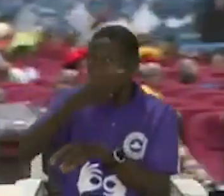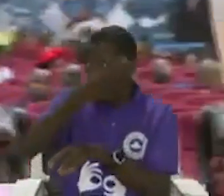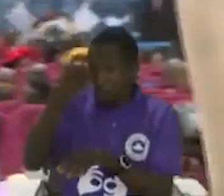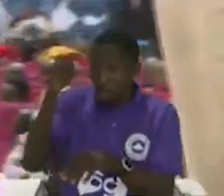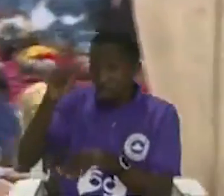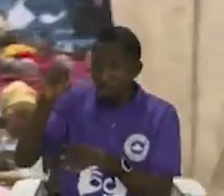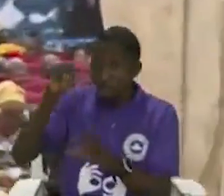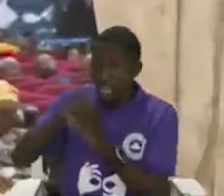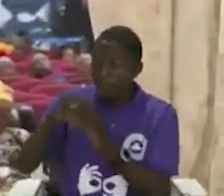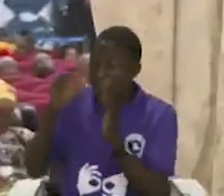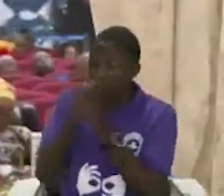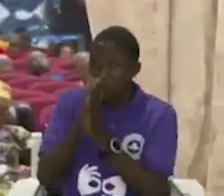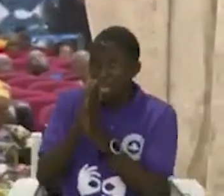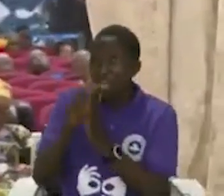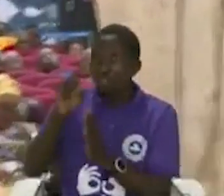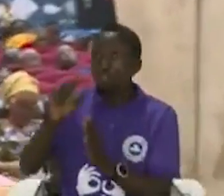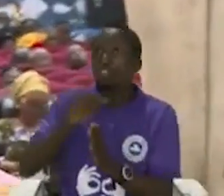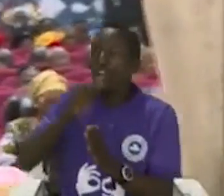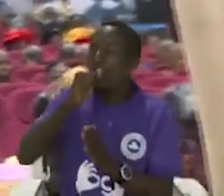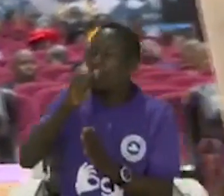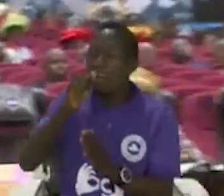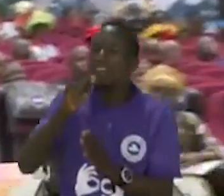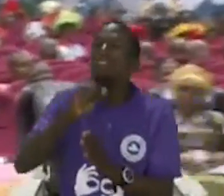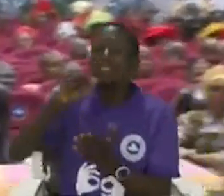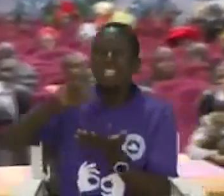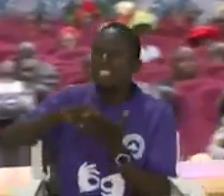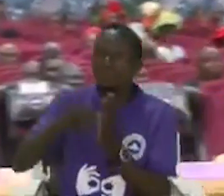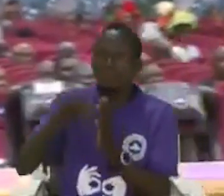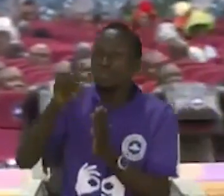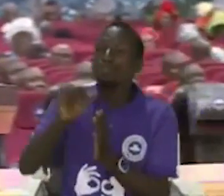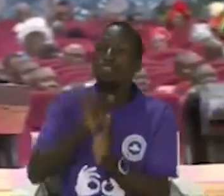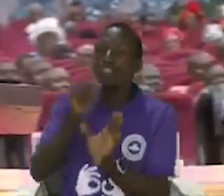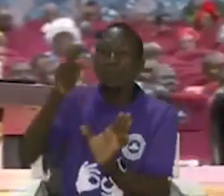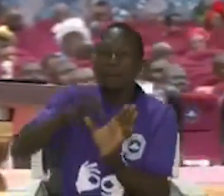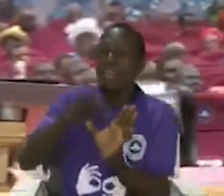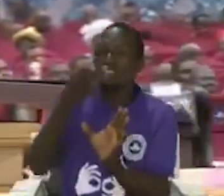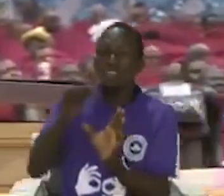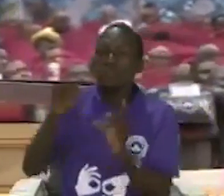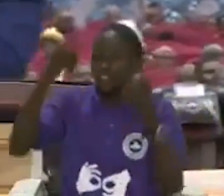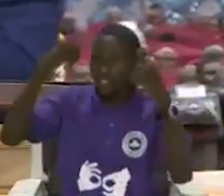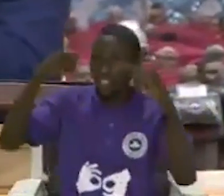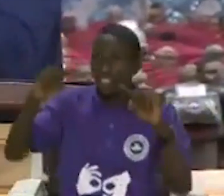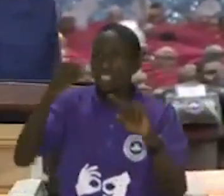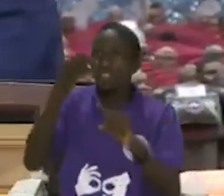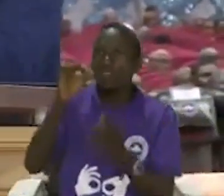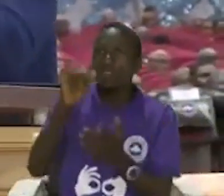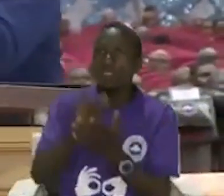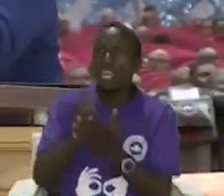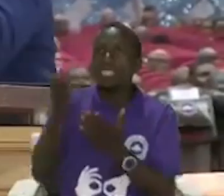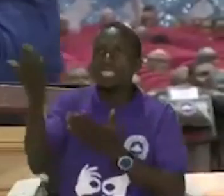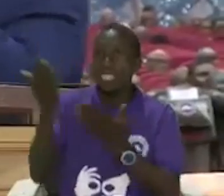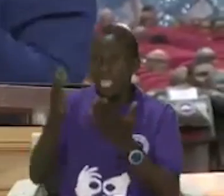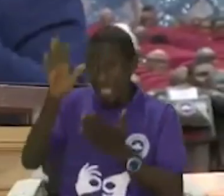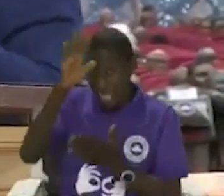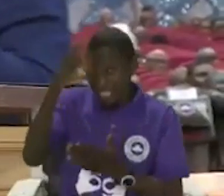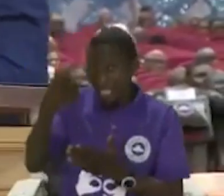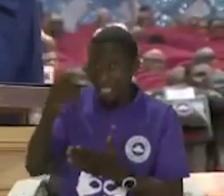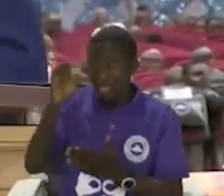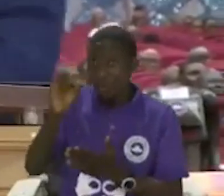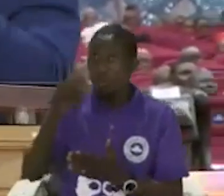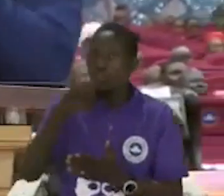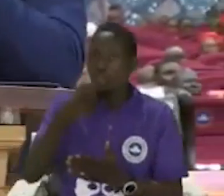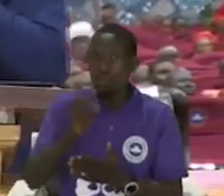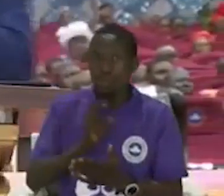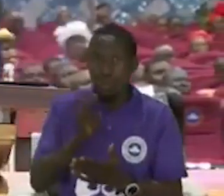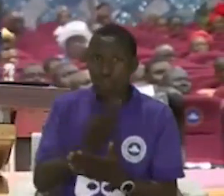warrior and you don't get to handle the mic does not mean you are not part of the success of that service. That the Jew told us, when someone irons his dress